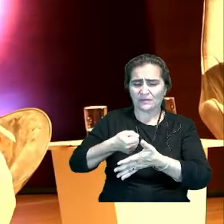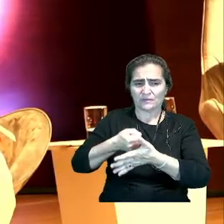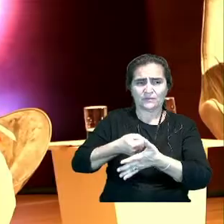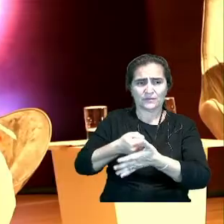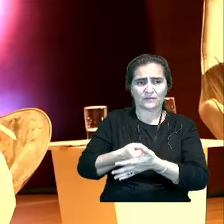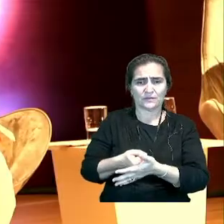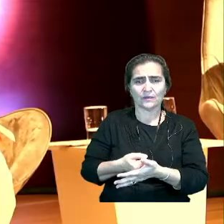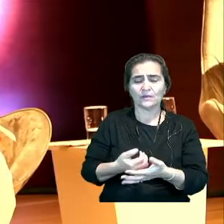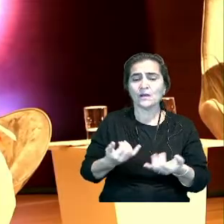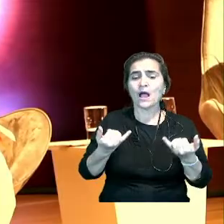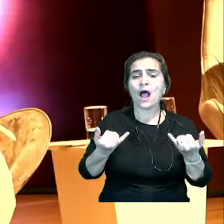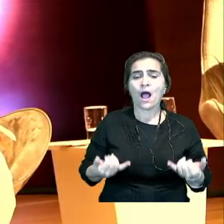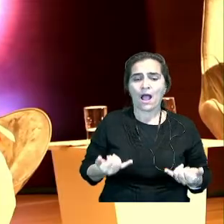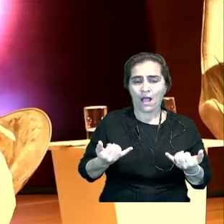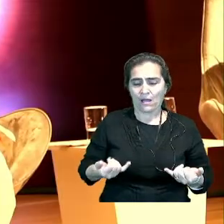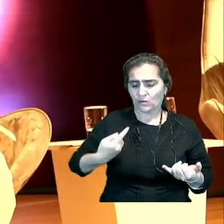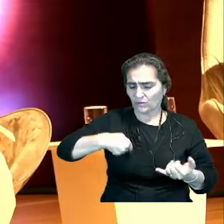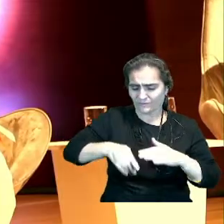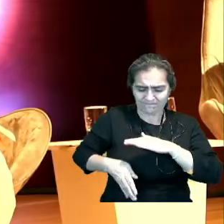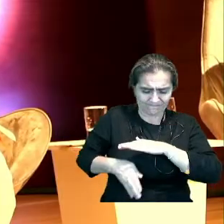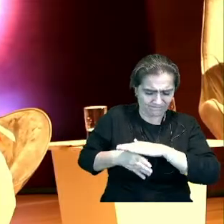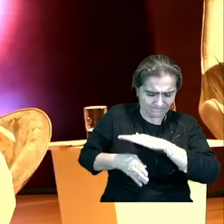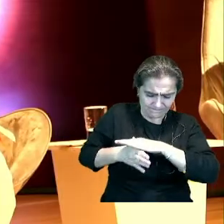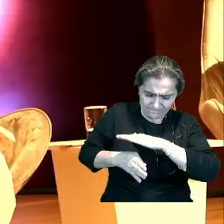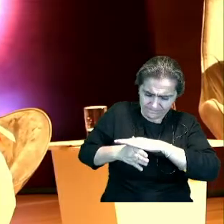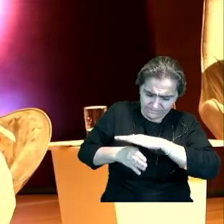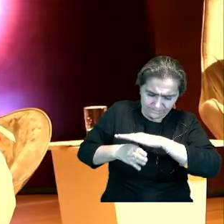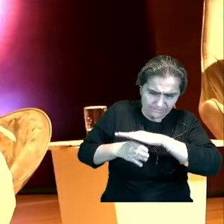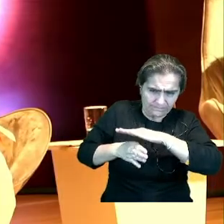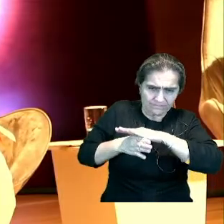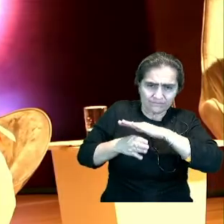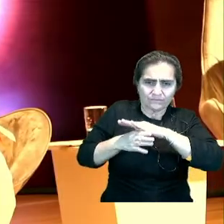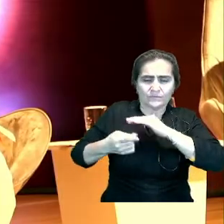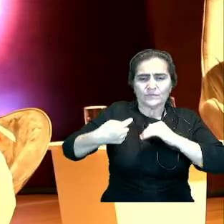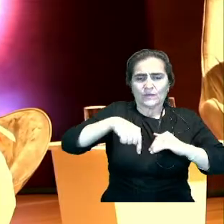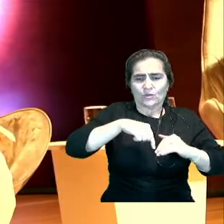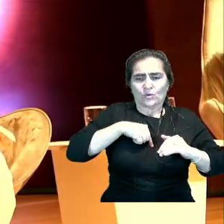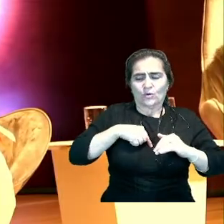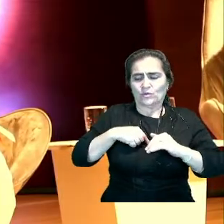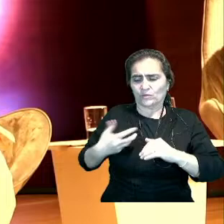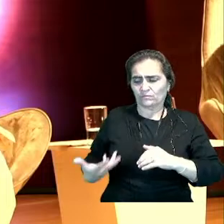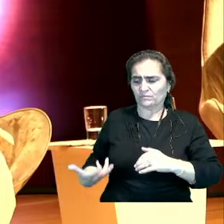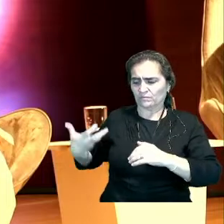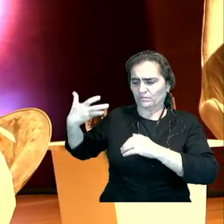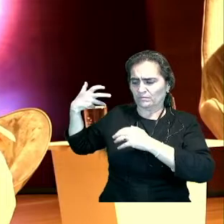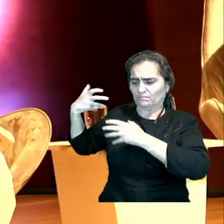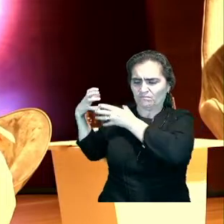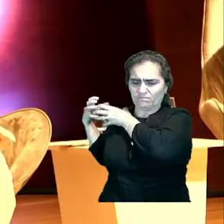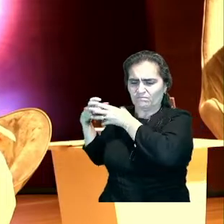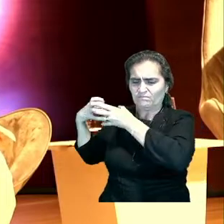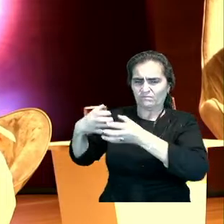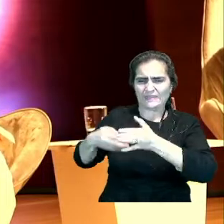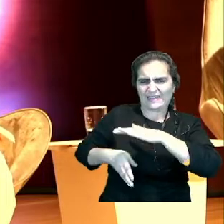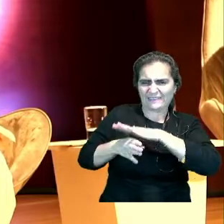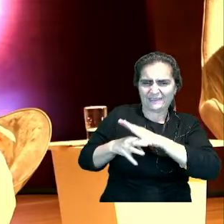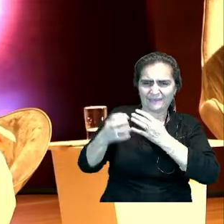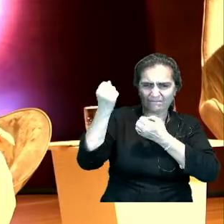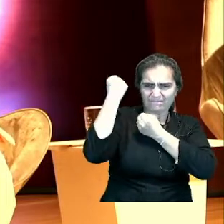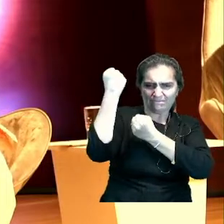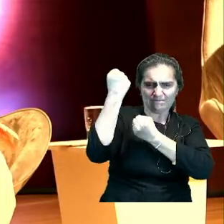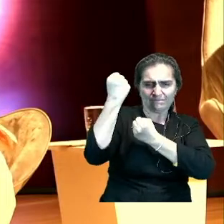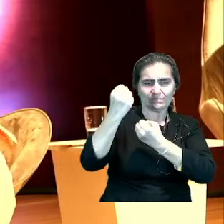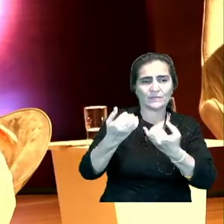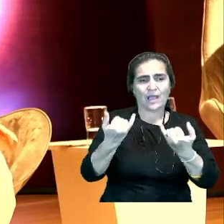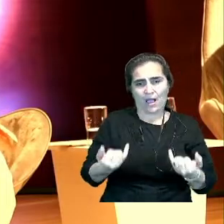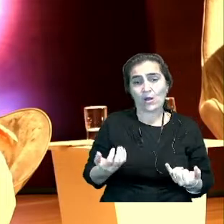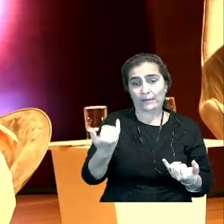following that ancestral mandate, by keeping up the resistance, we are seeing the progress. And